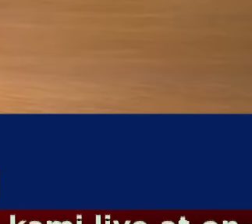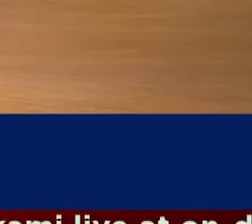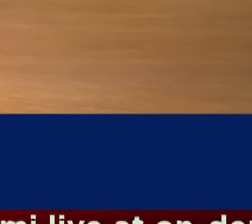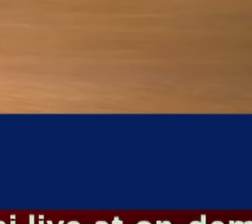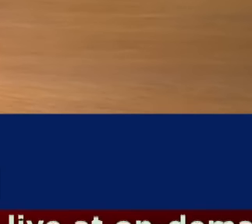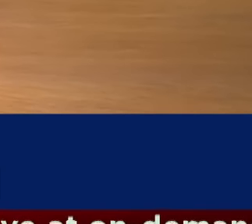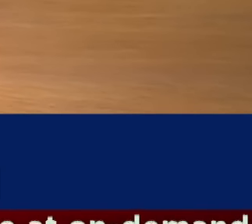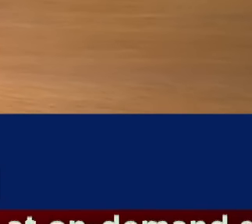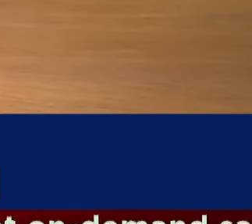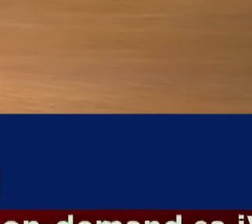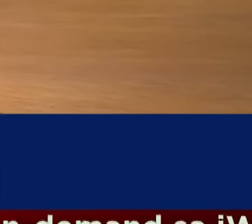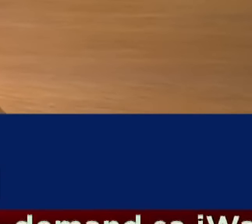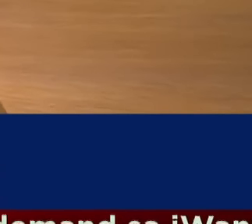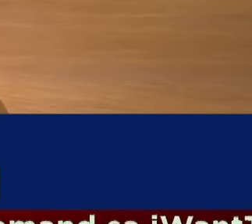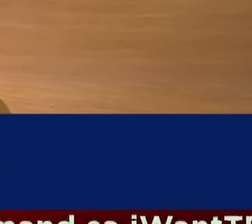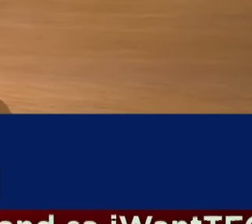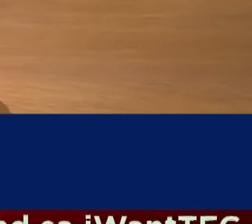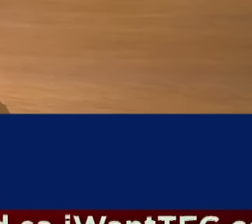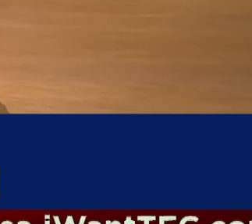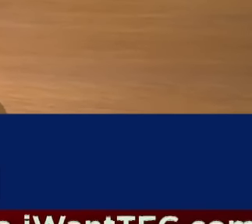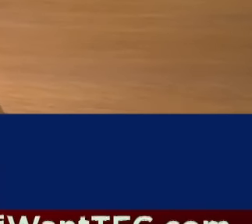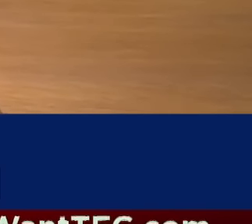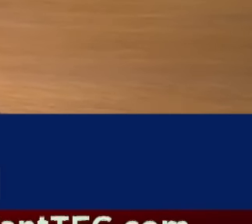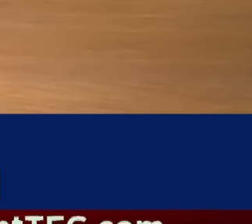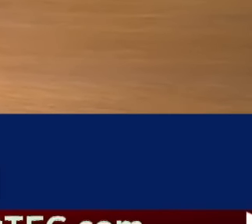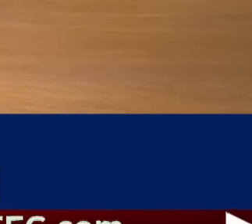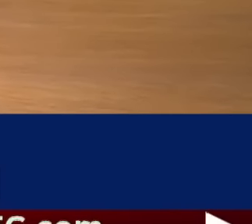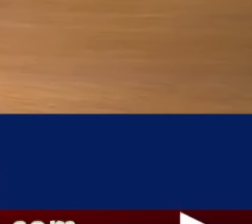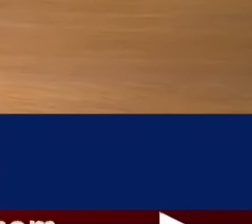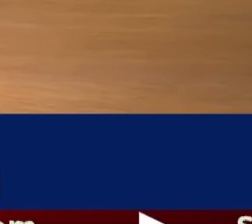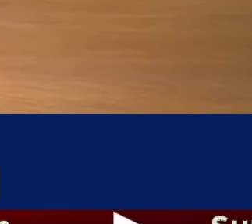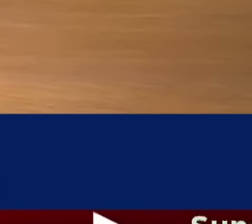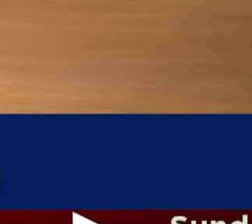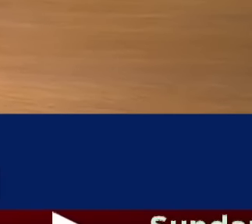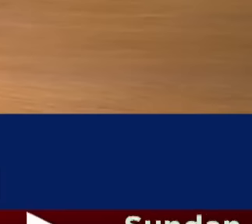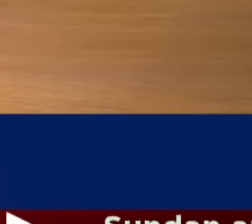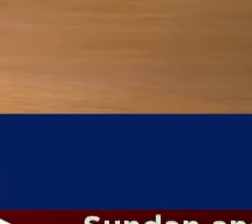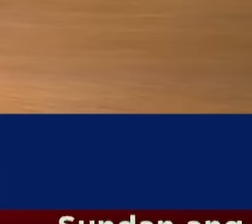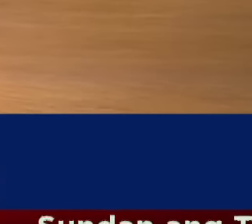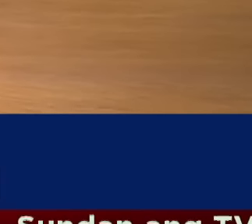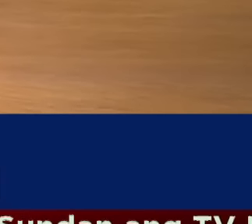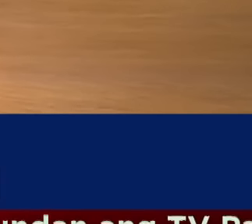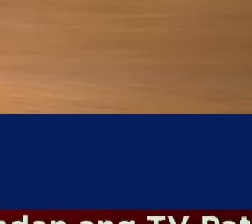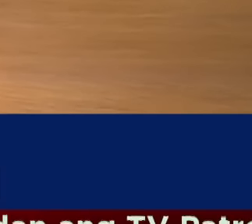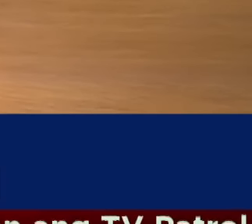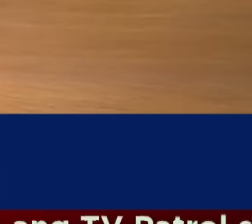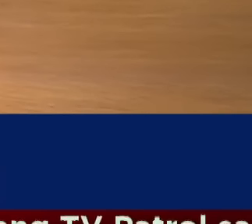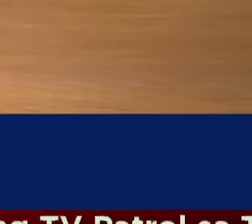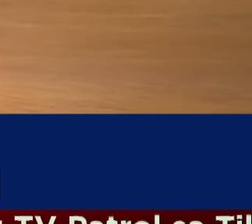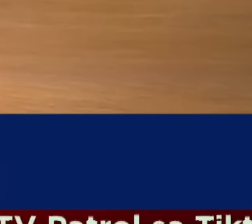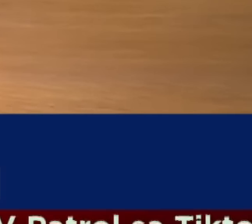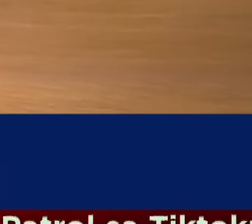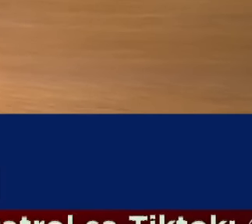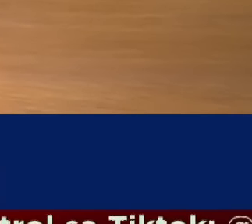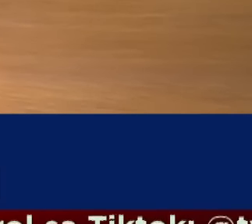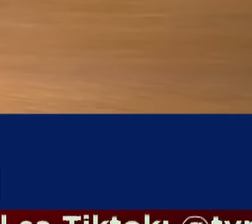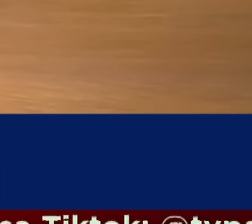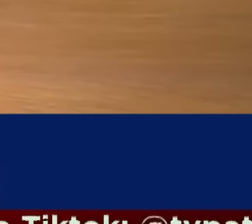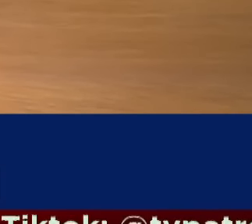fully embrace digitalization to provide better service to the people through its vital frontline services and its back-end